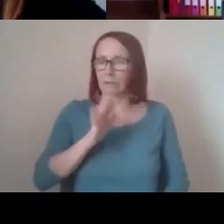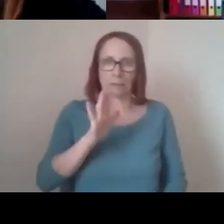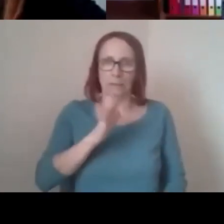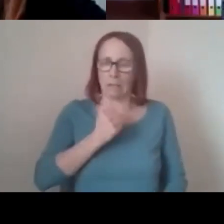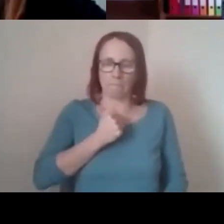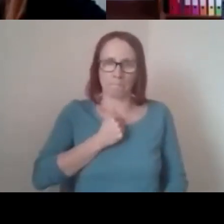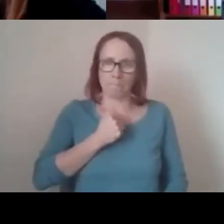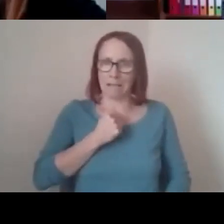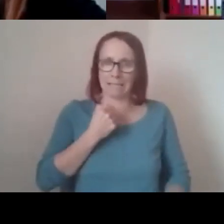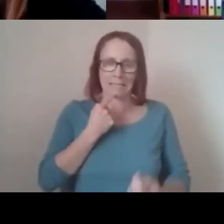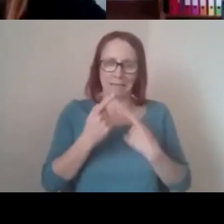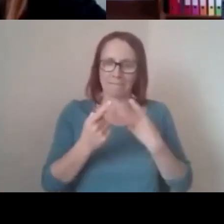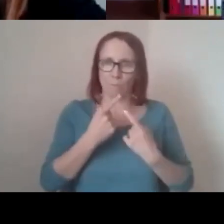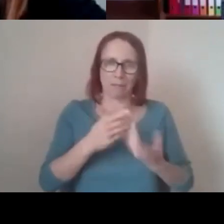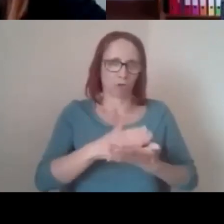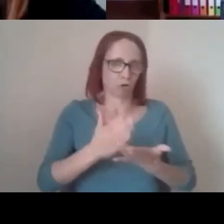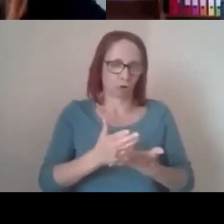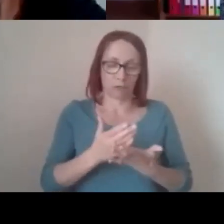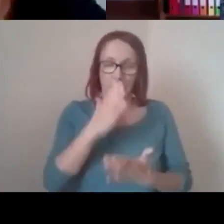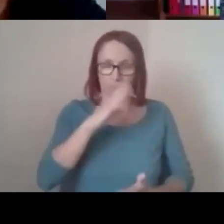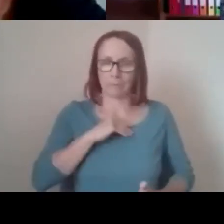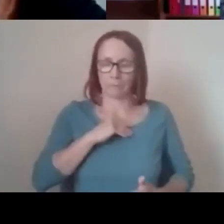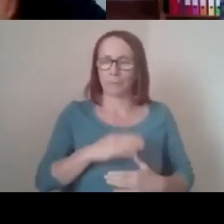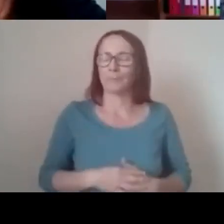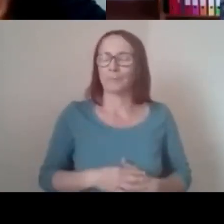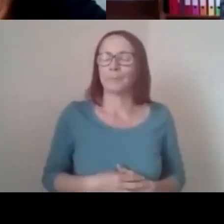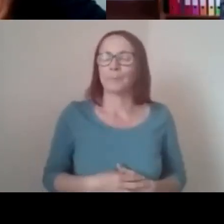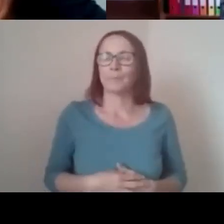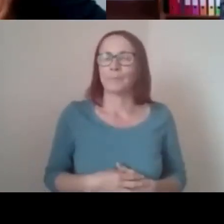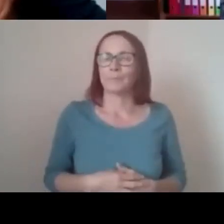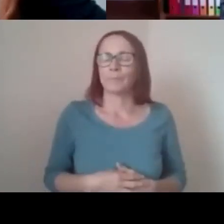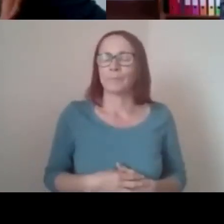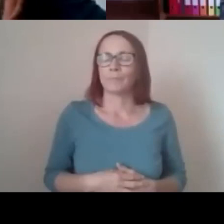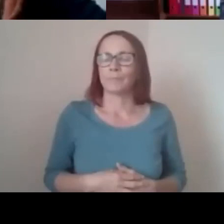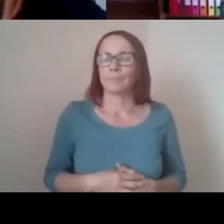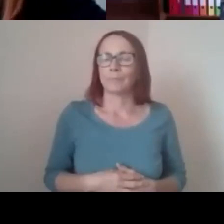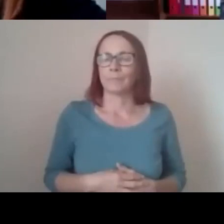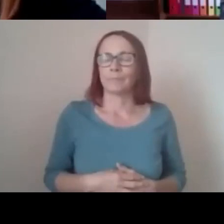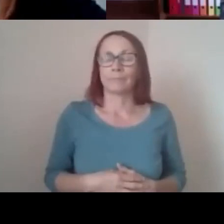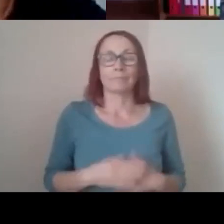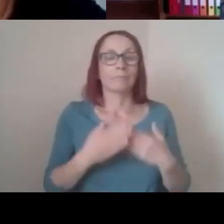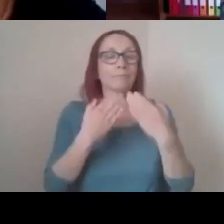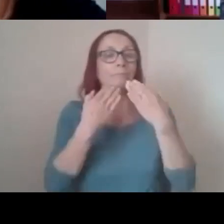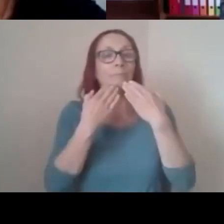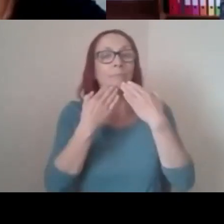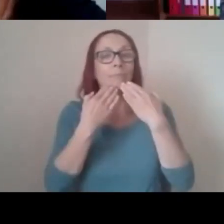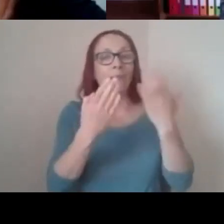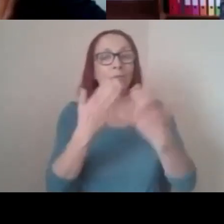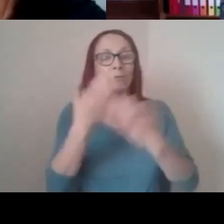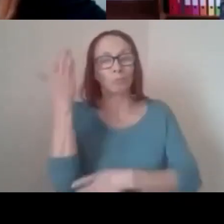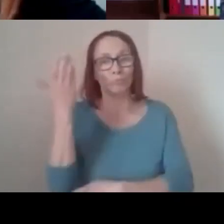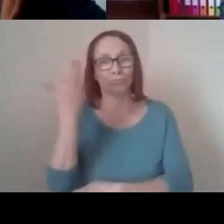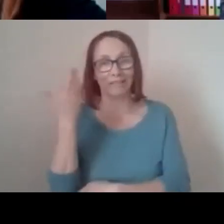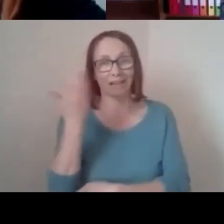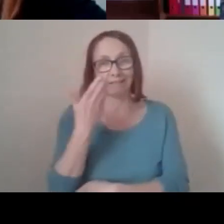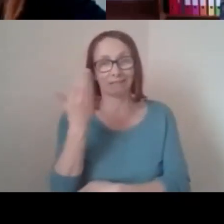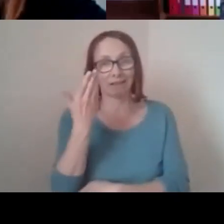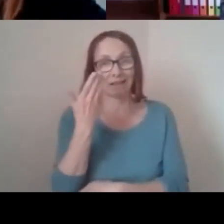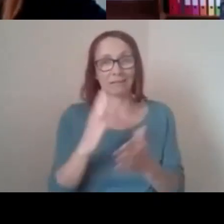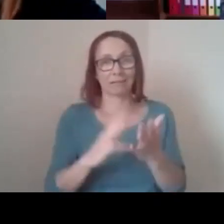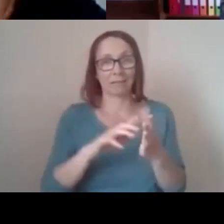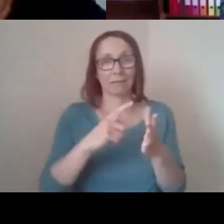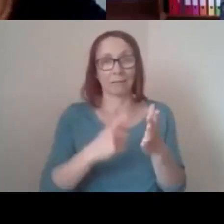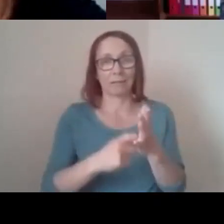email to be shared. Otherwise, just finally, a thank you to our presenters today, to Lesley and